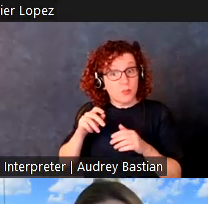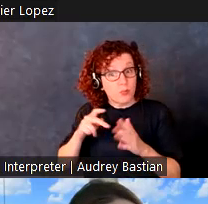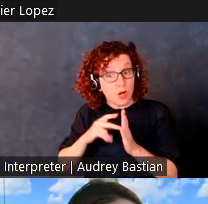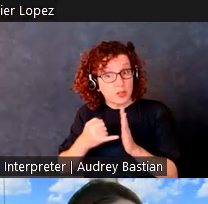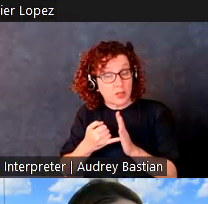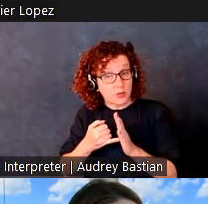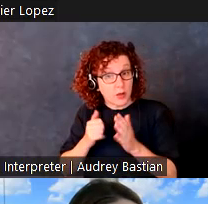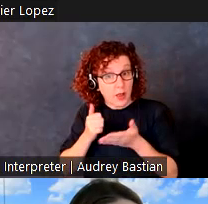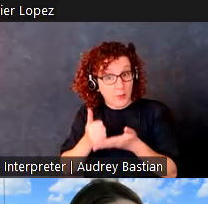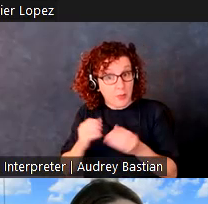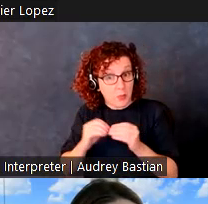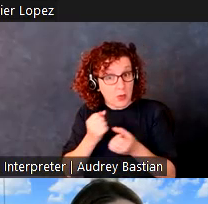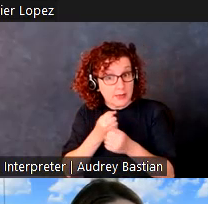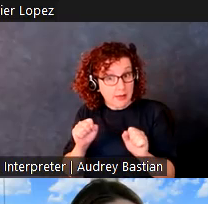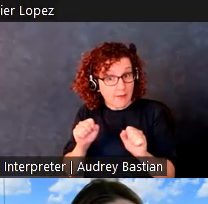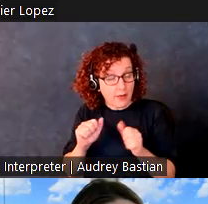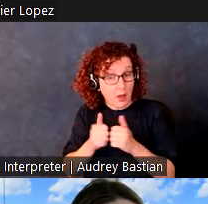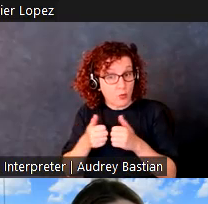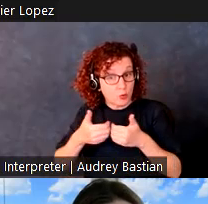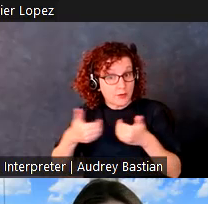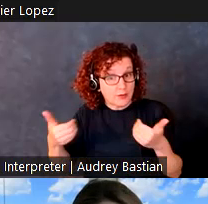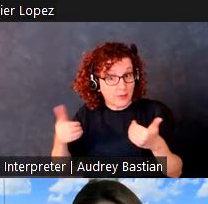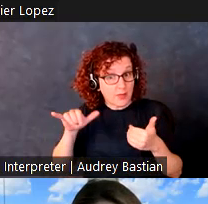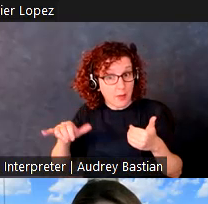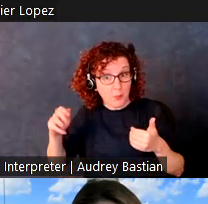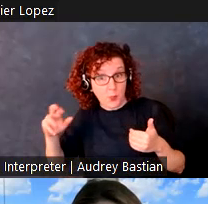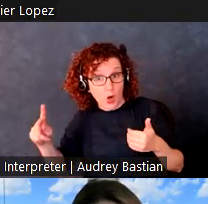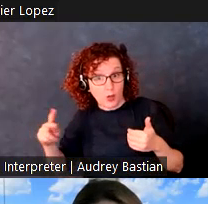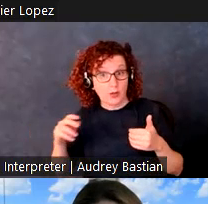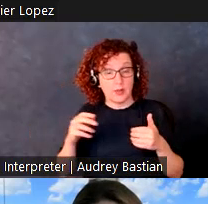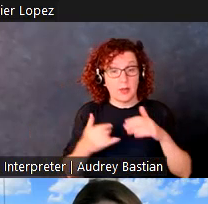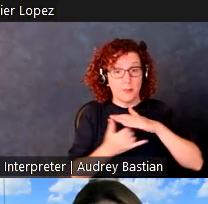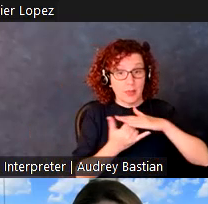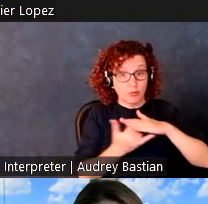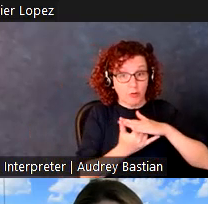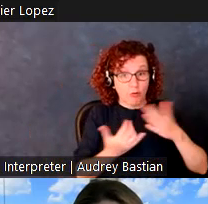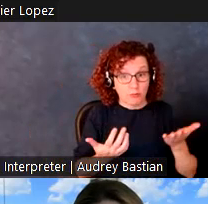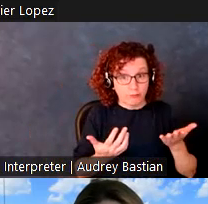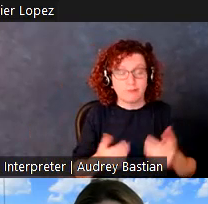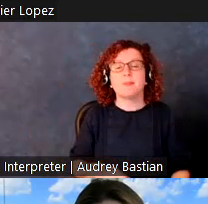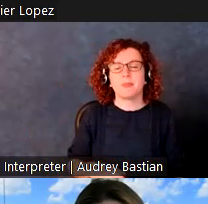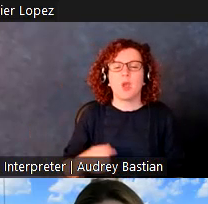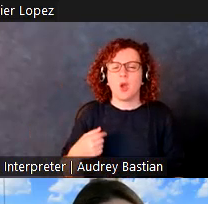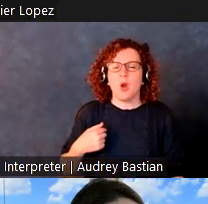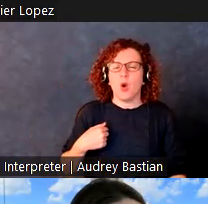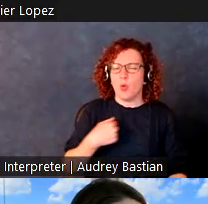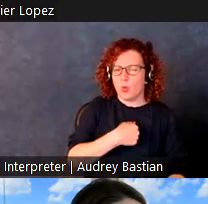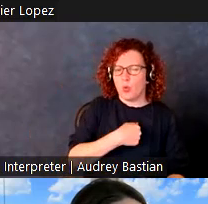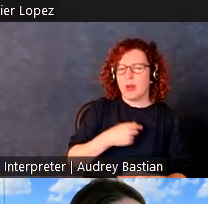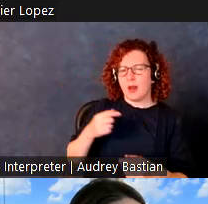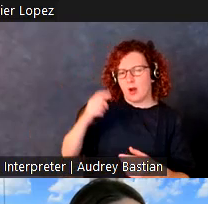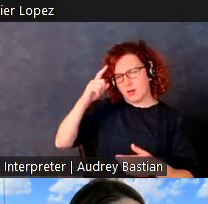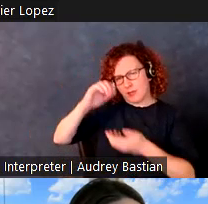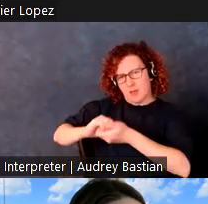So this is one of the places where we are collaborating with DCR and the City of Boston.